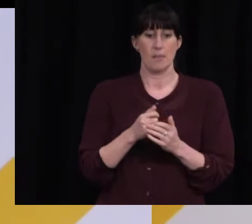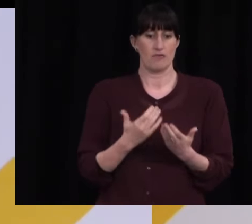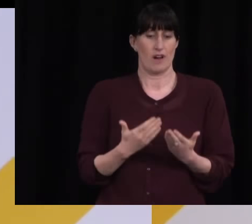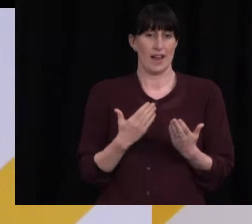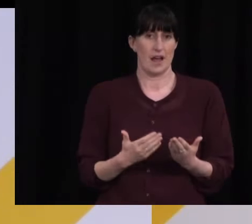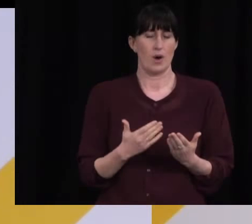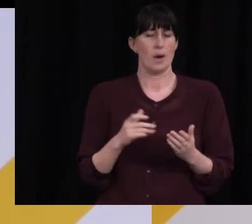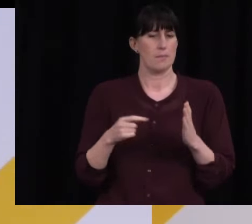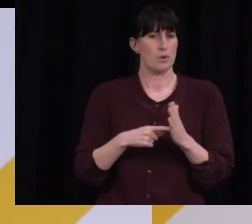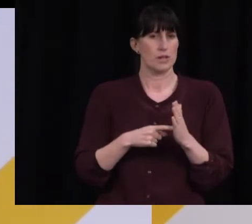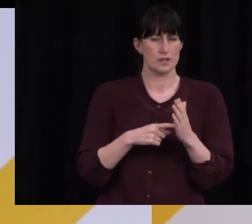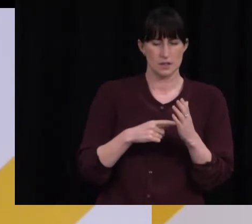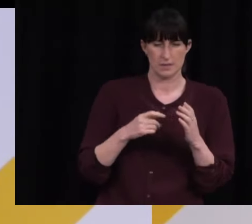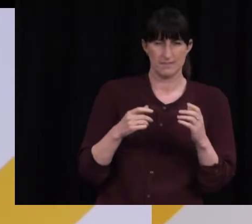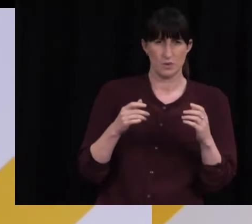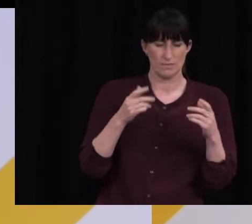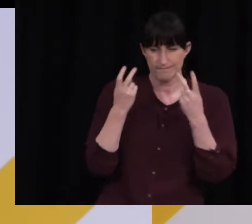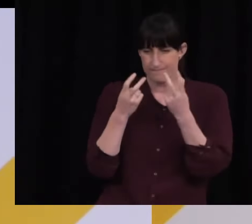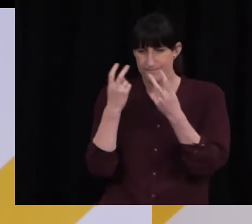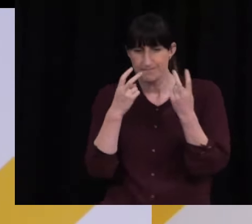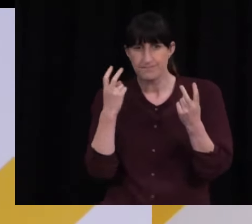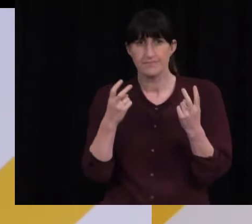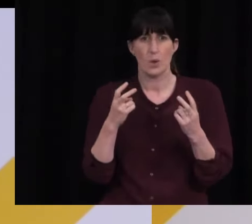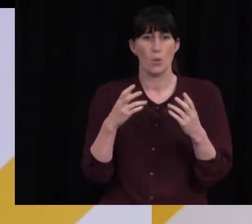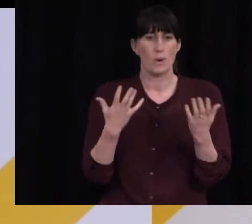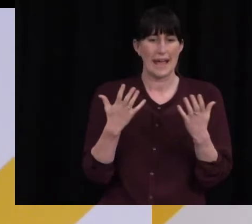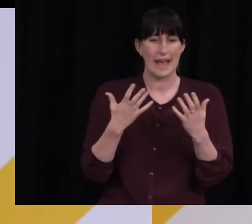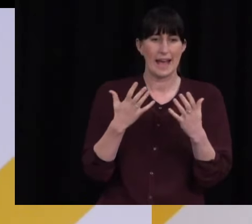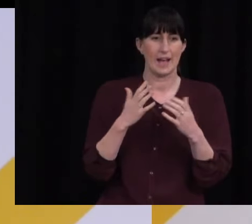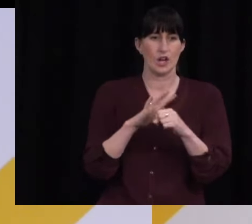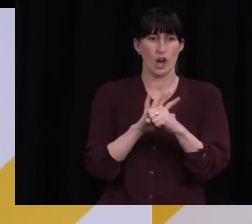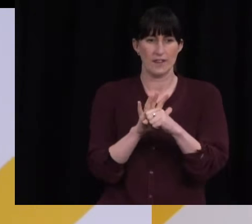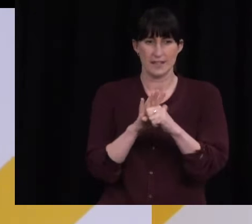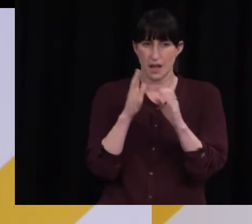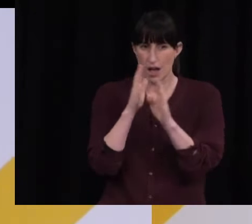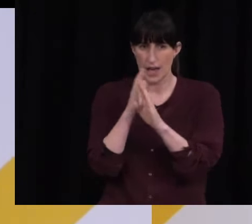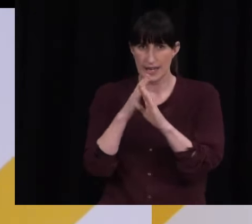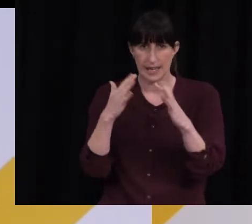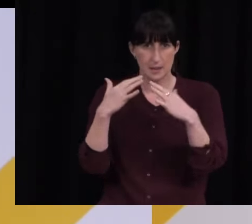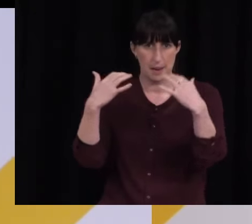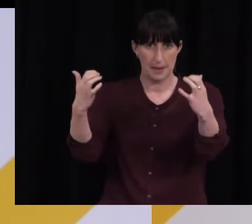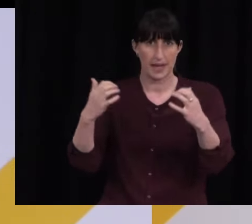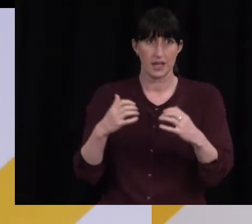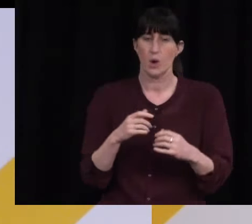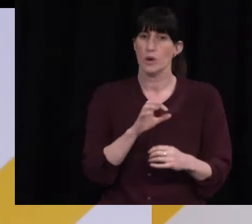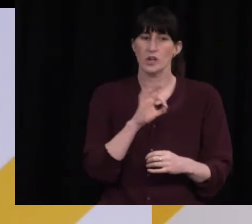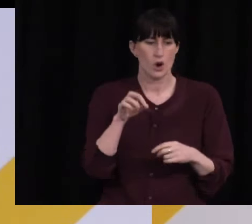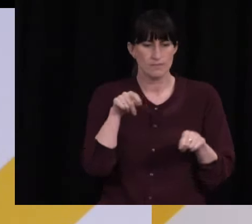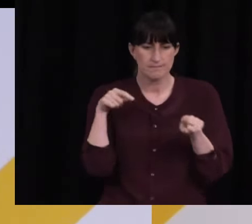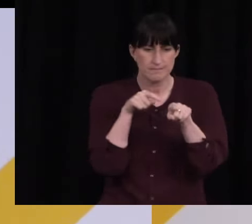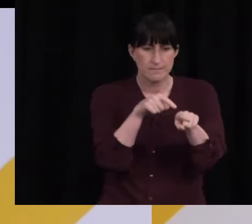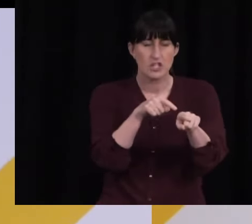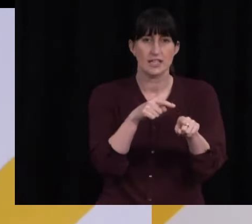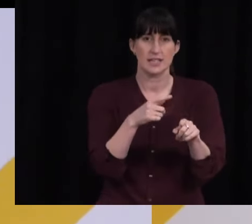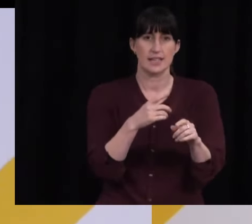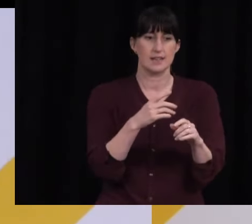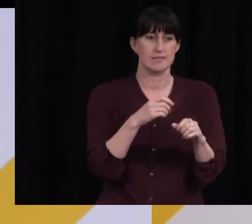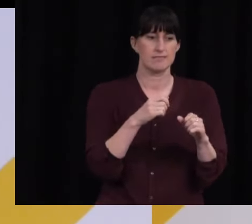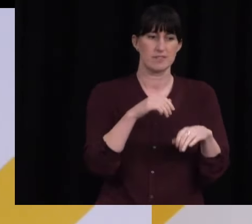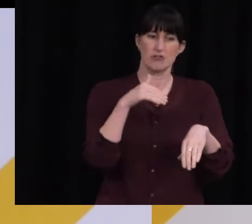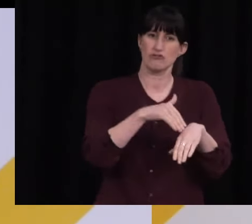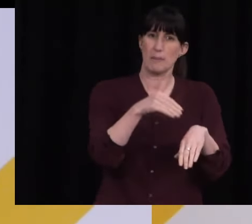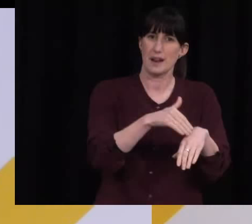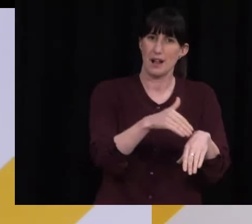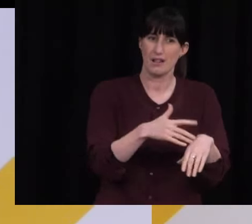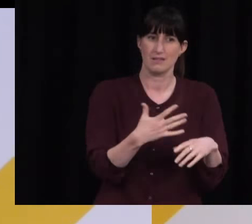contacts might be. This is not about pursuing criminal cases or criminal convictions, and so it's a very different